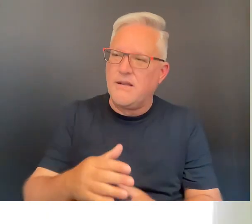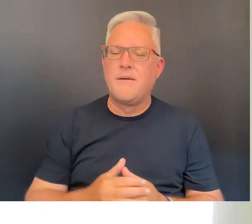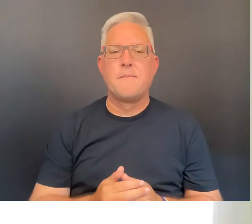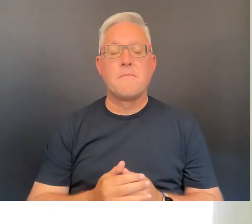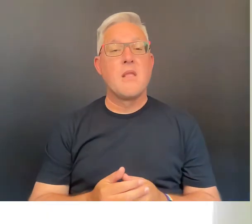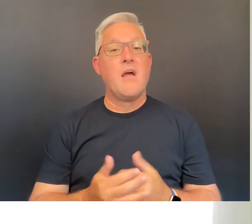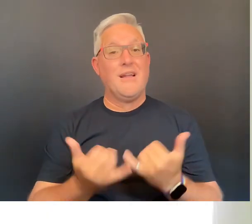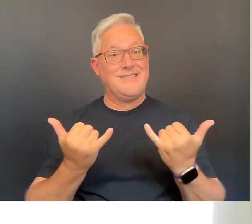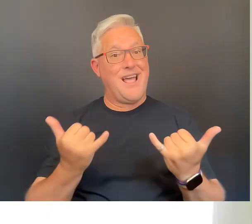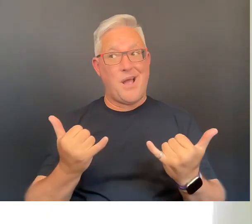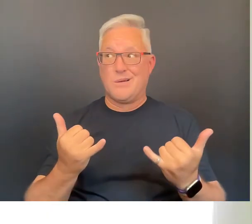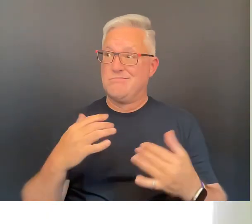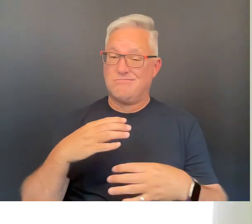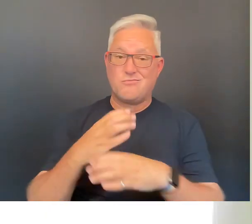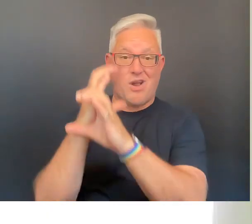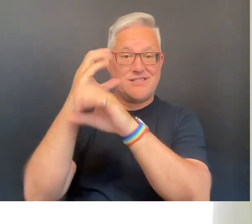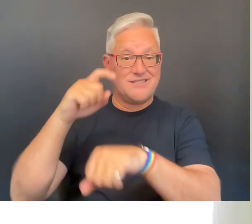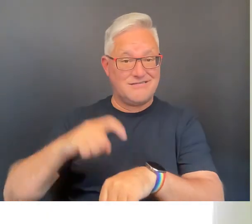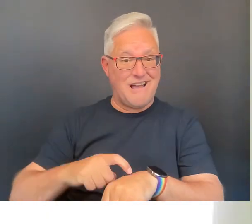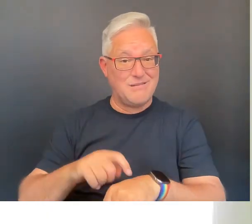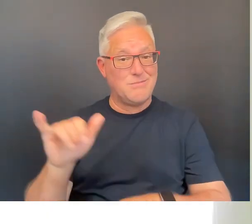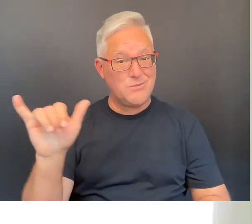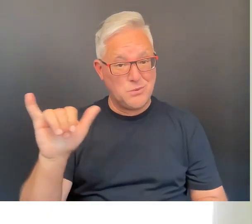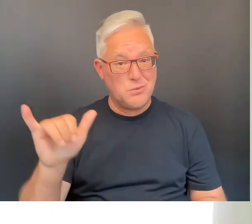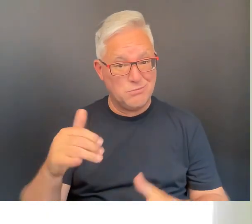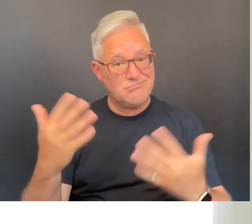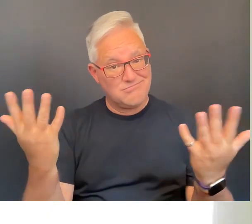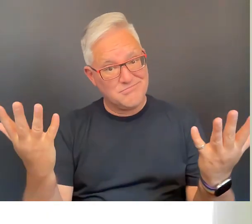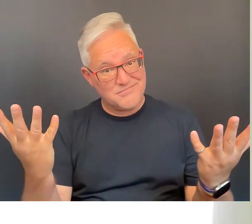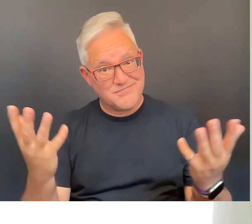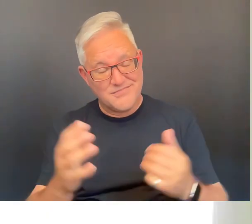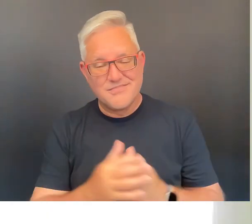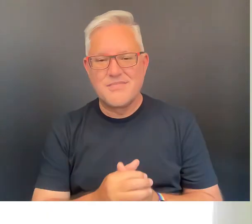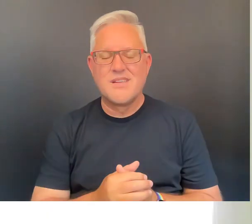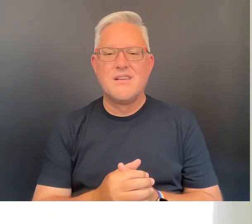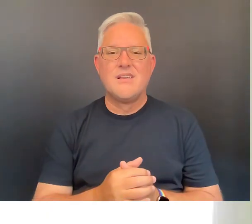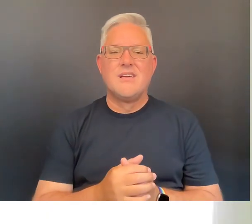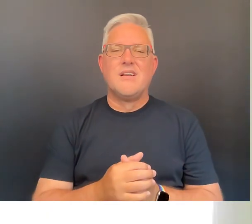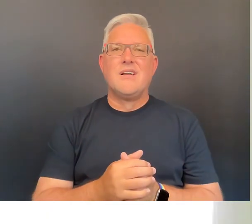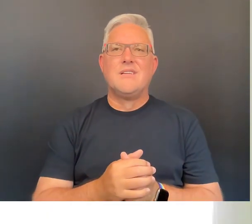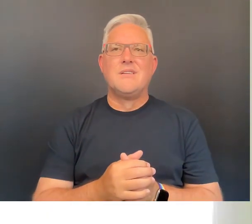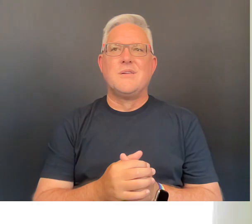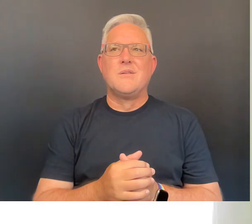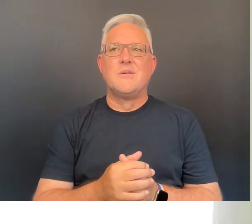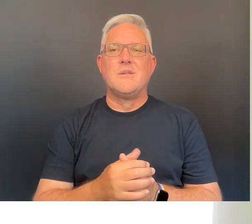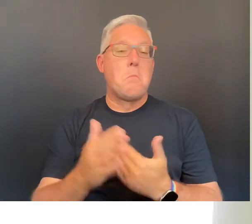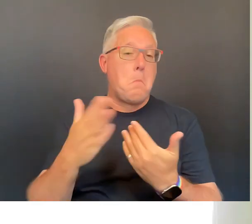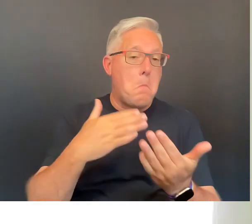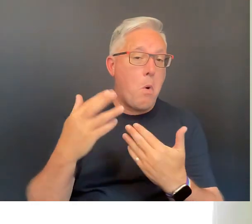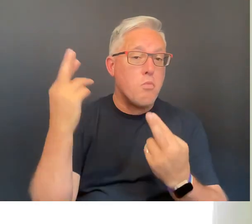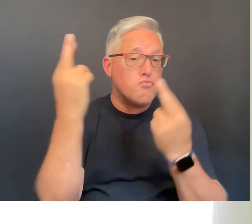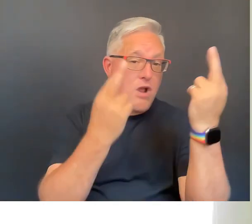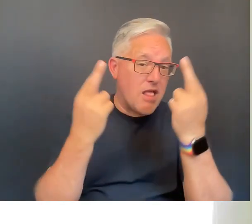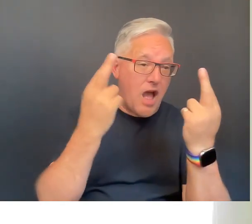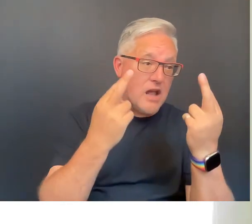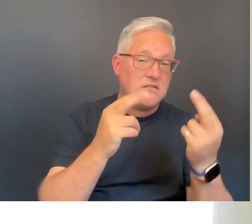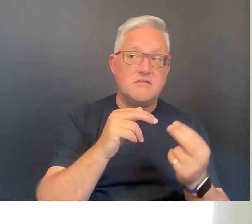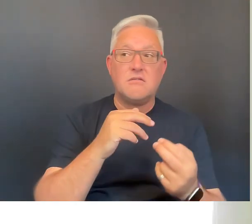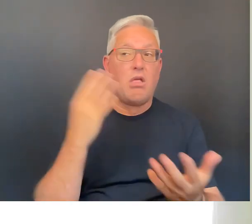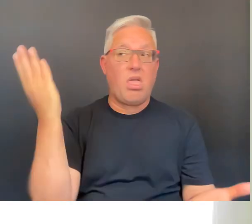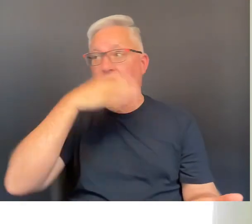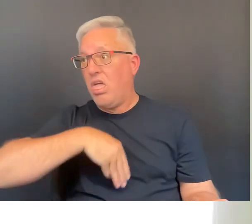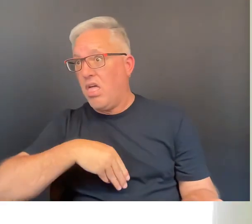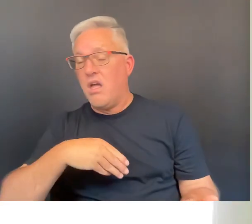Right now is a time of crisis as well. And so we find ourselves, whether we know it or not, going back to places